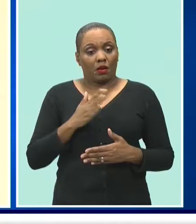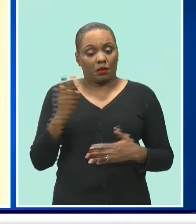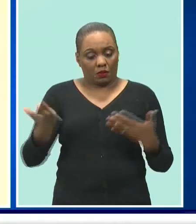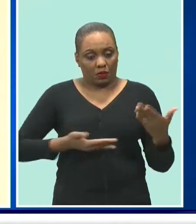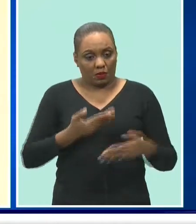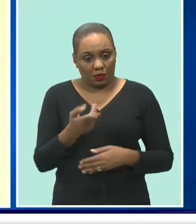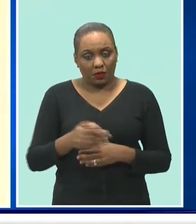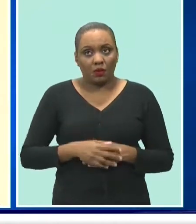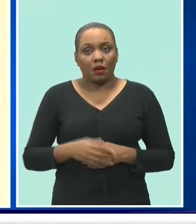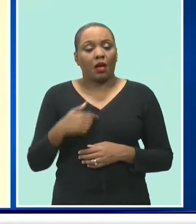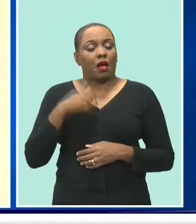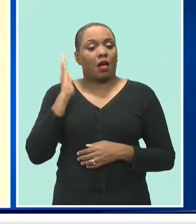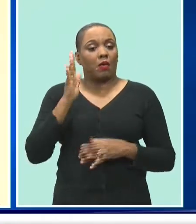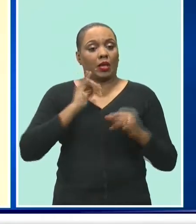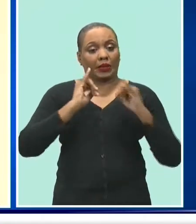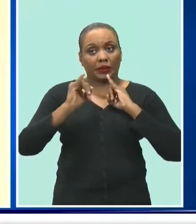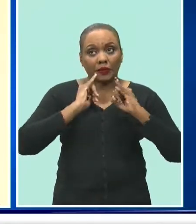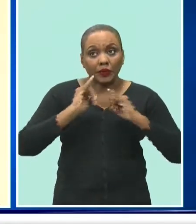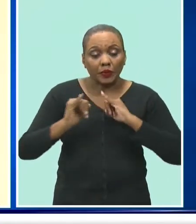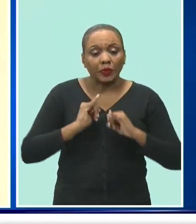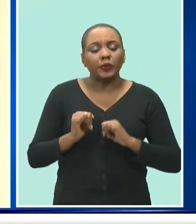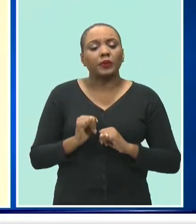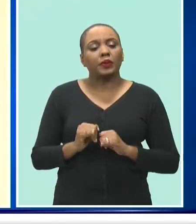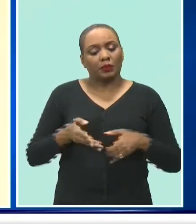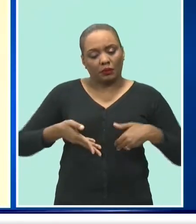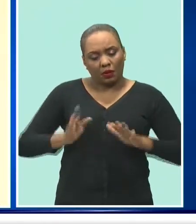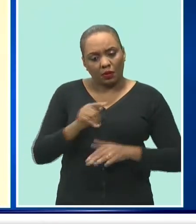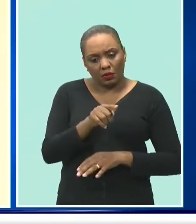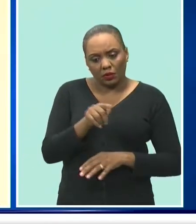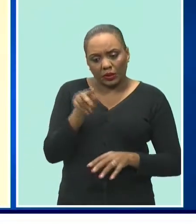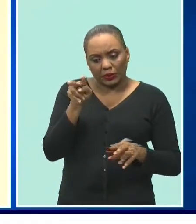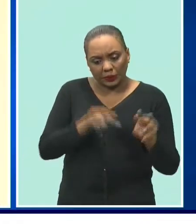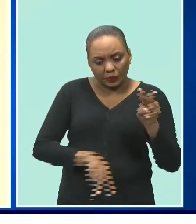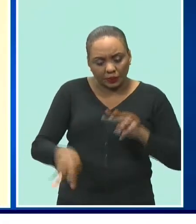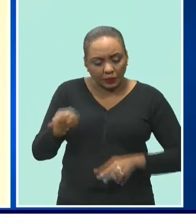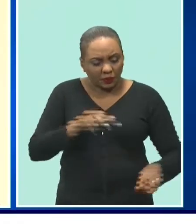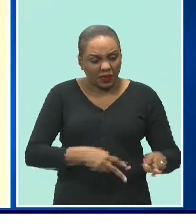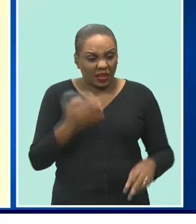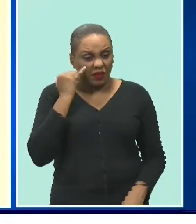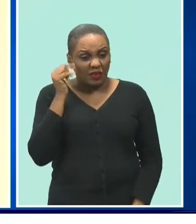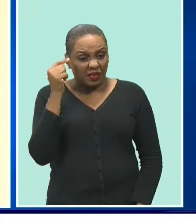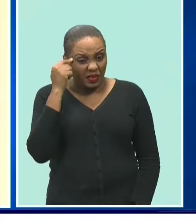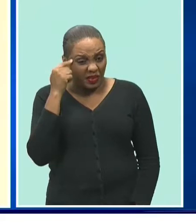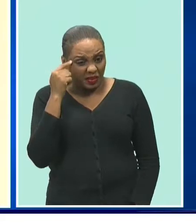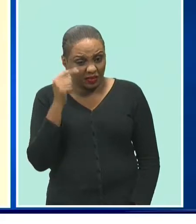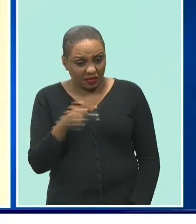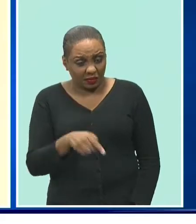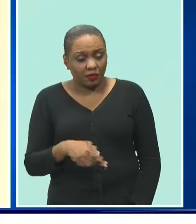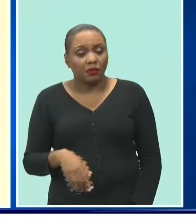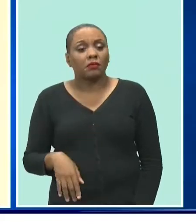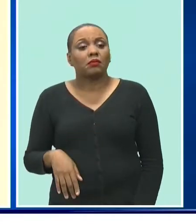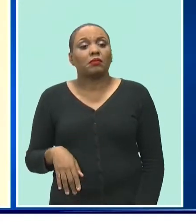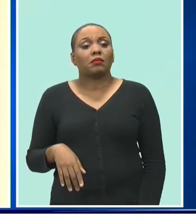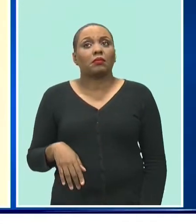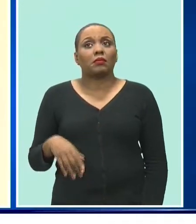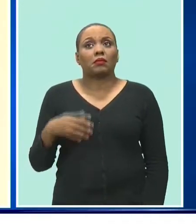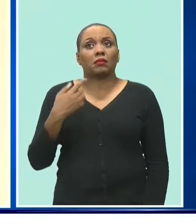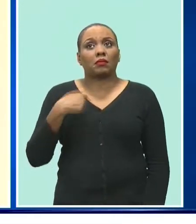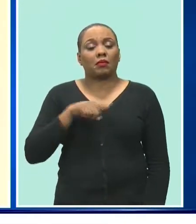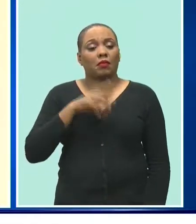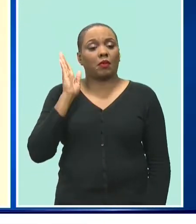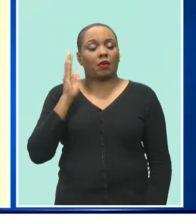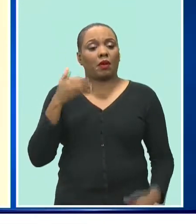to this desk, I'll interview them, allow them to view. If they identify property that they believe is theirs, we'll take them through a